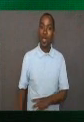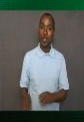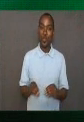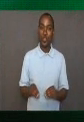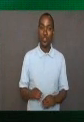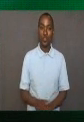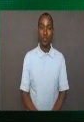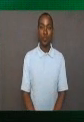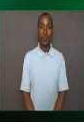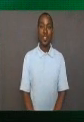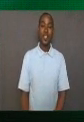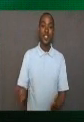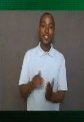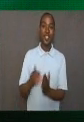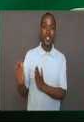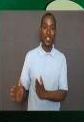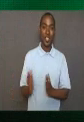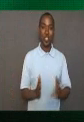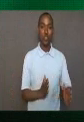Students, let's get ready.